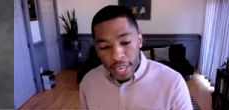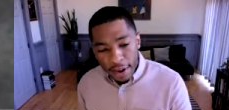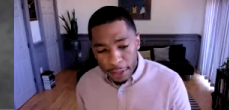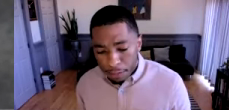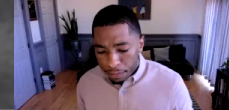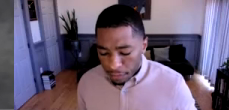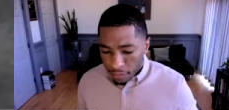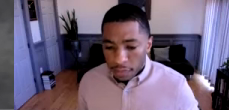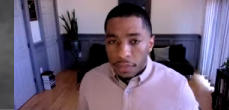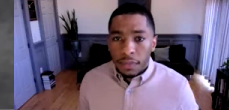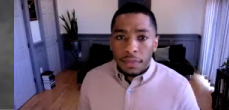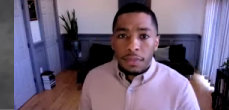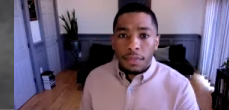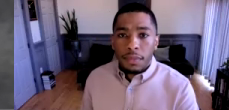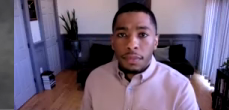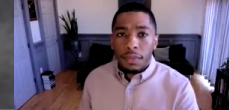such precarity.